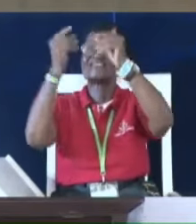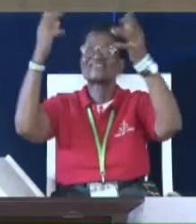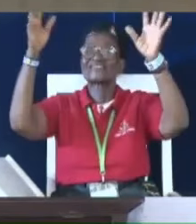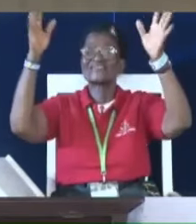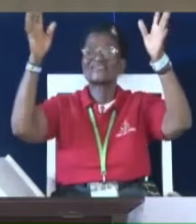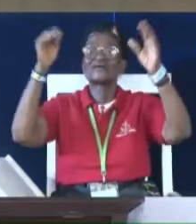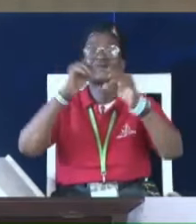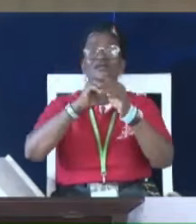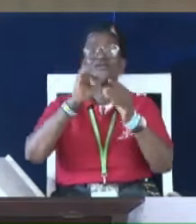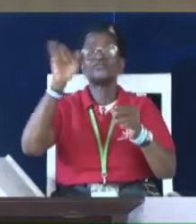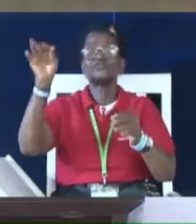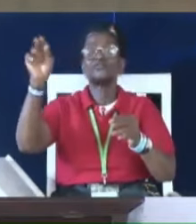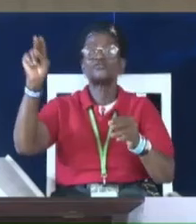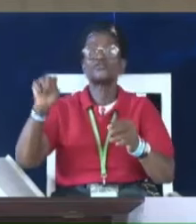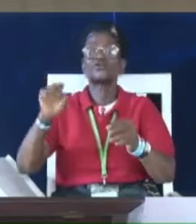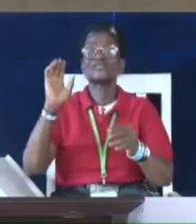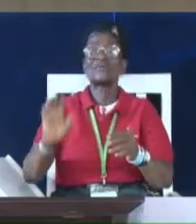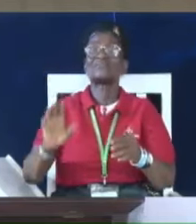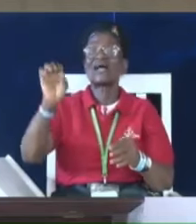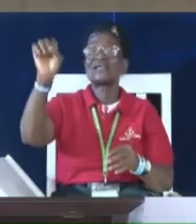In John chapter 11,